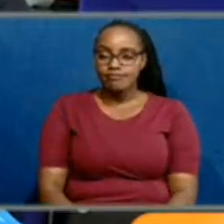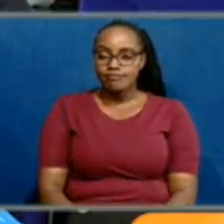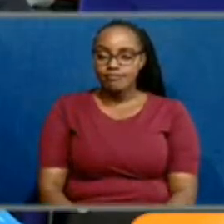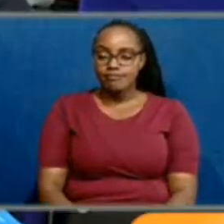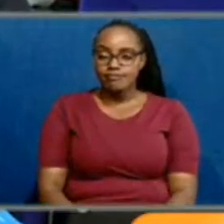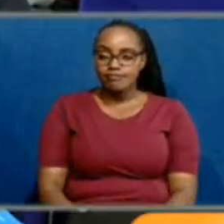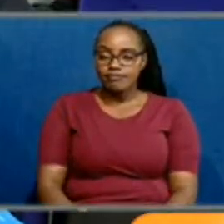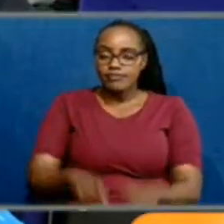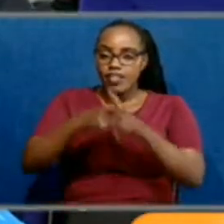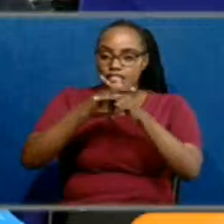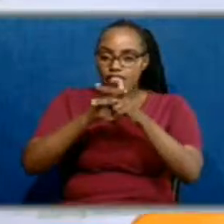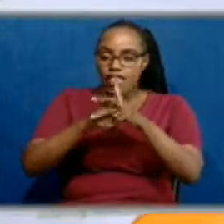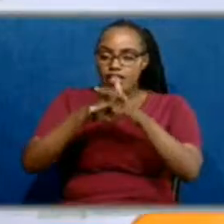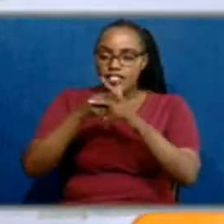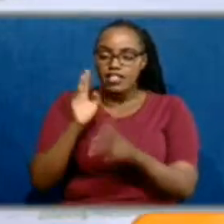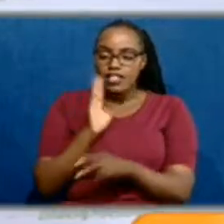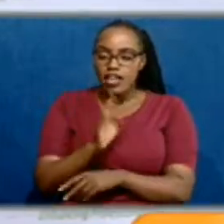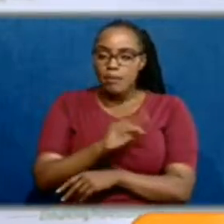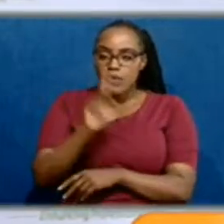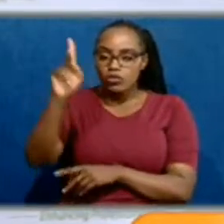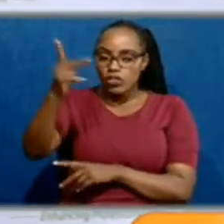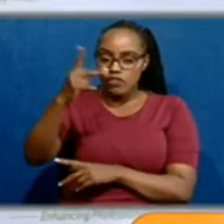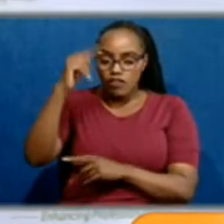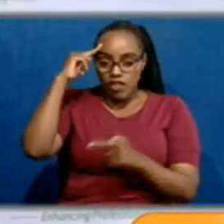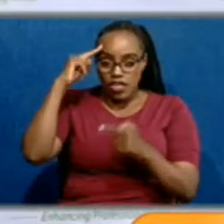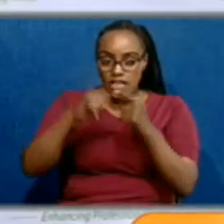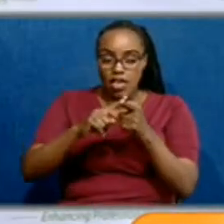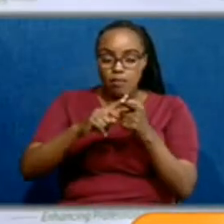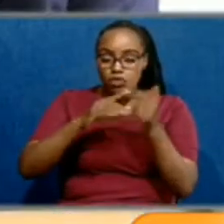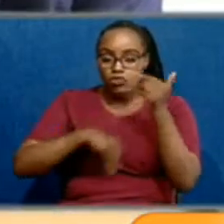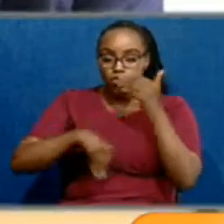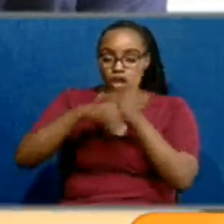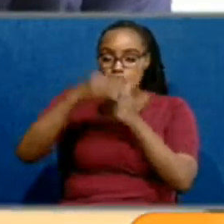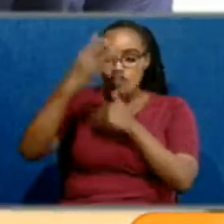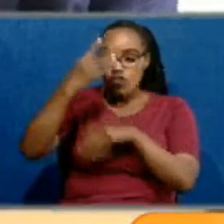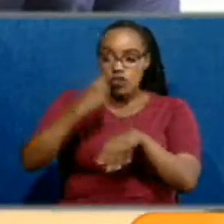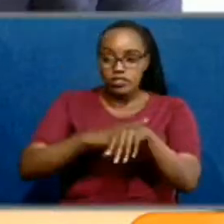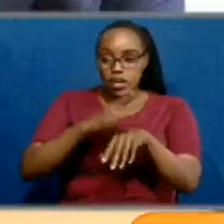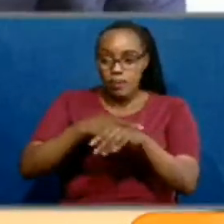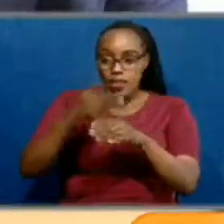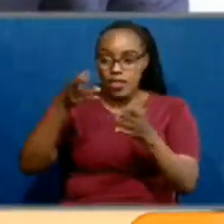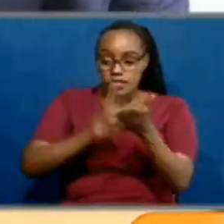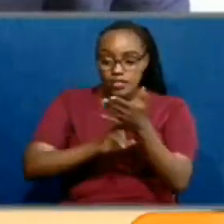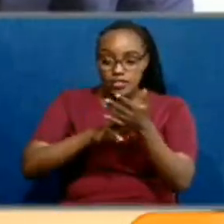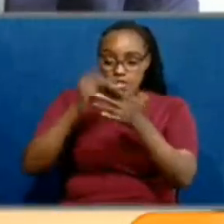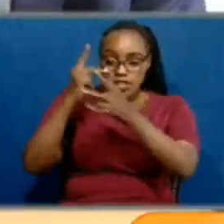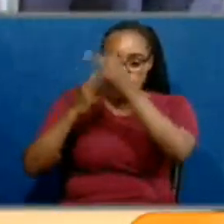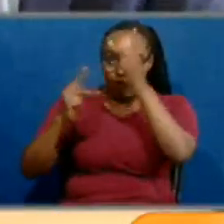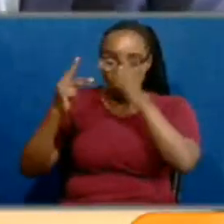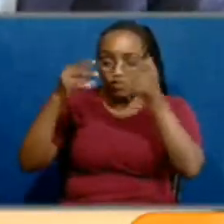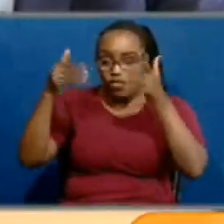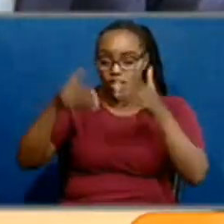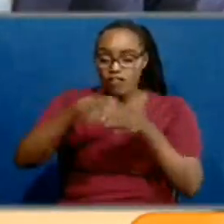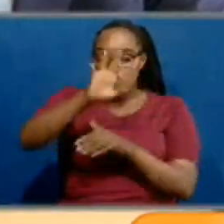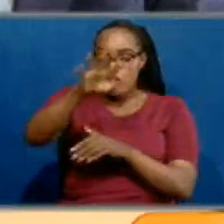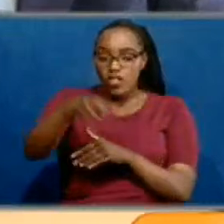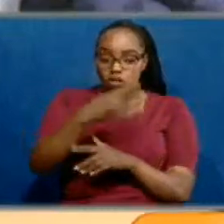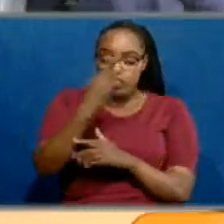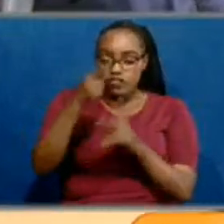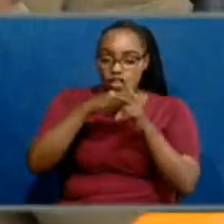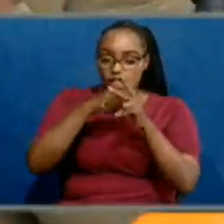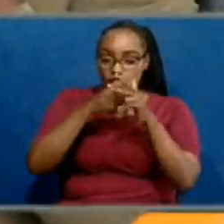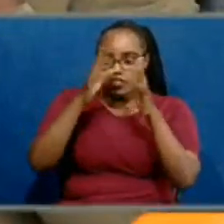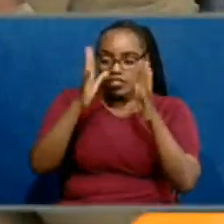The Engineers Board of Kenya aims to more than double the number of registered professionals from the current 4,000